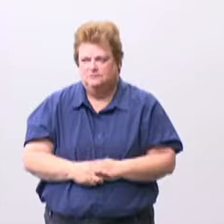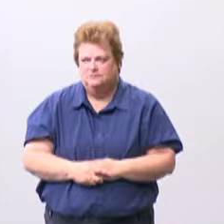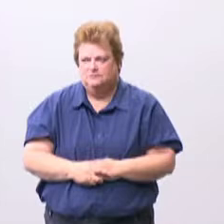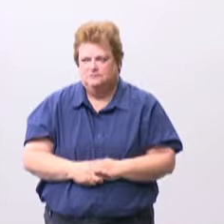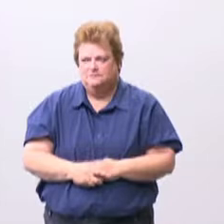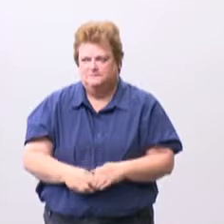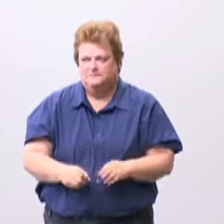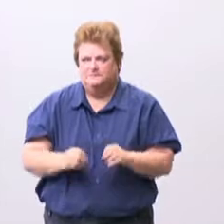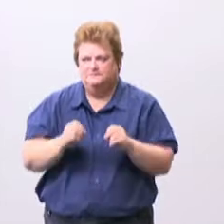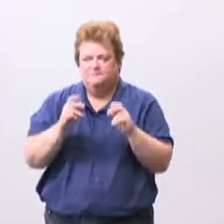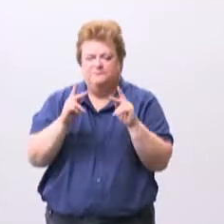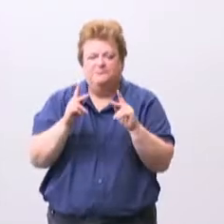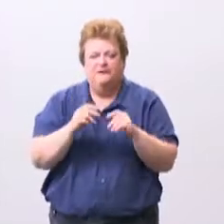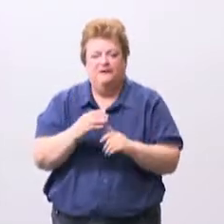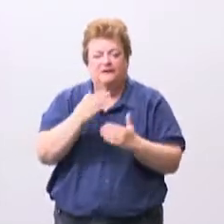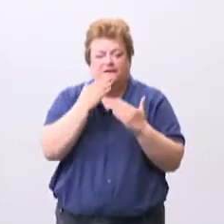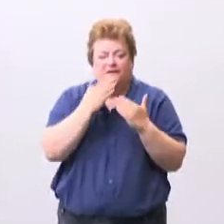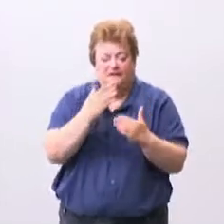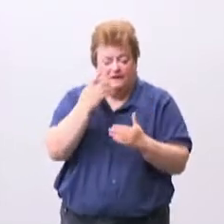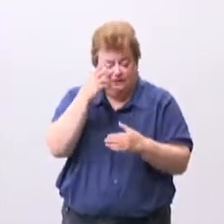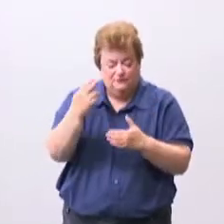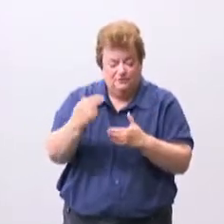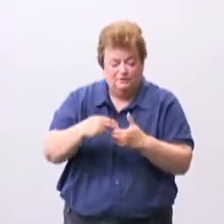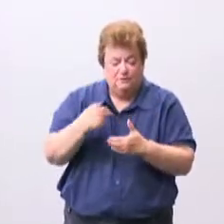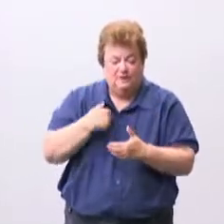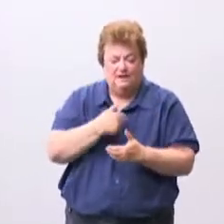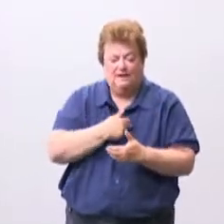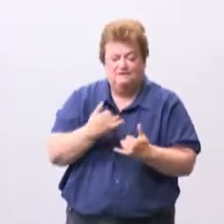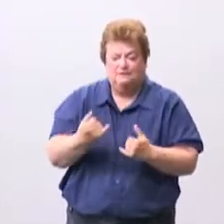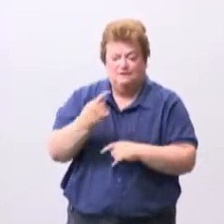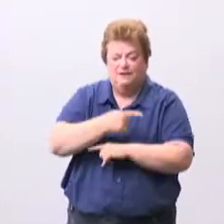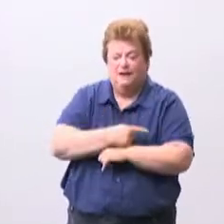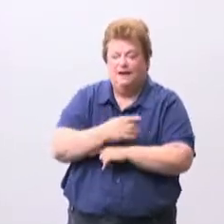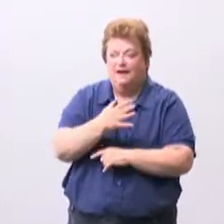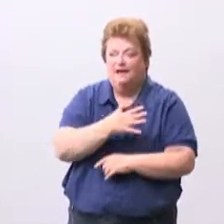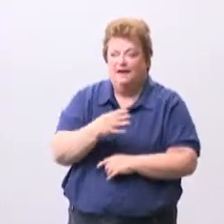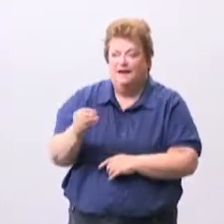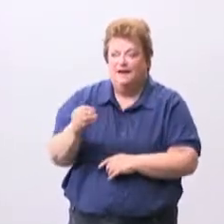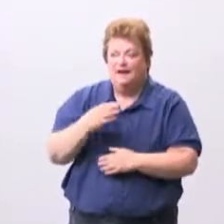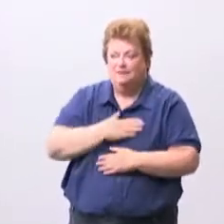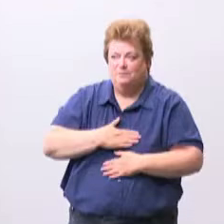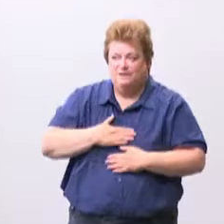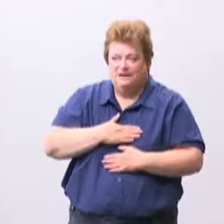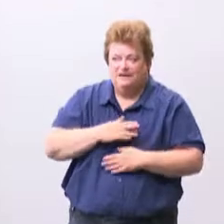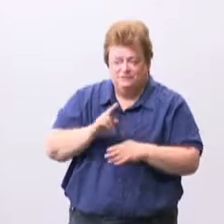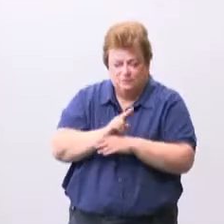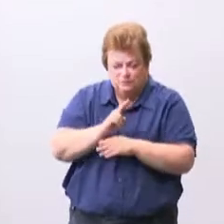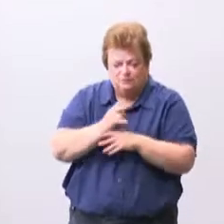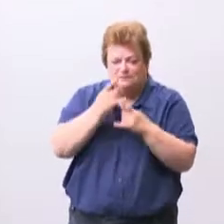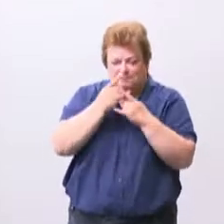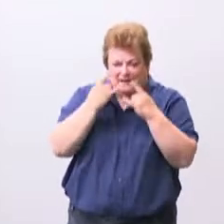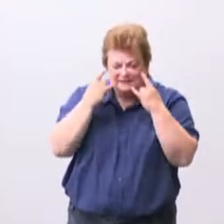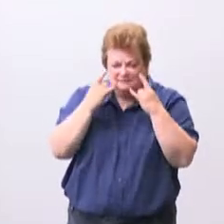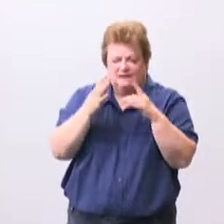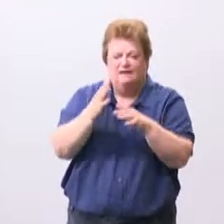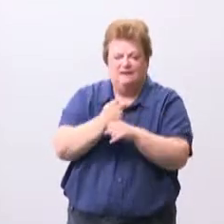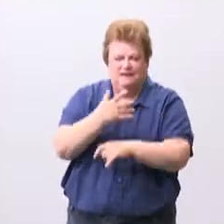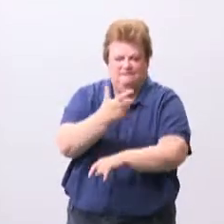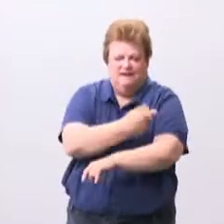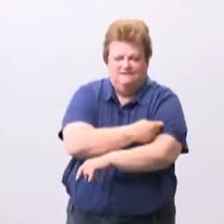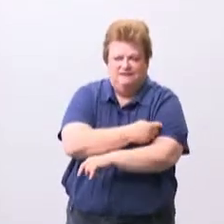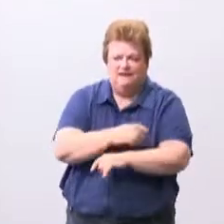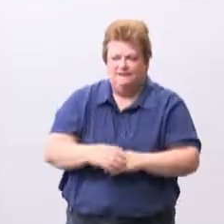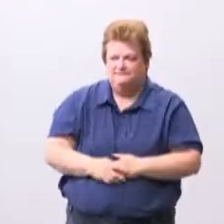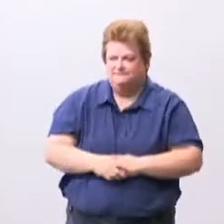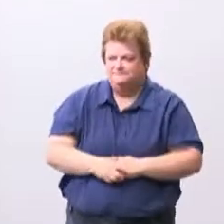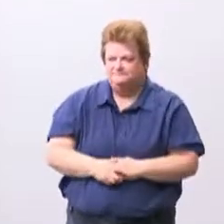Okay. All right. Thanks again for joining us today, and please be sure and wear your mask and get vaccinated.